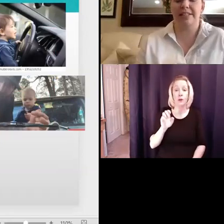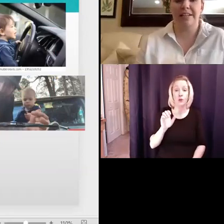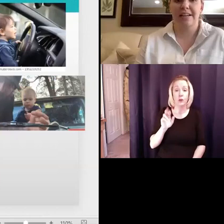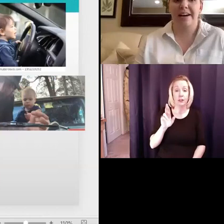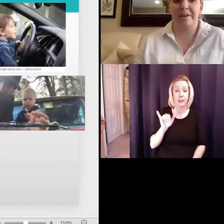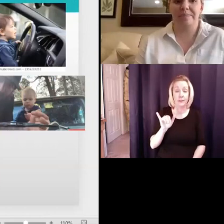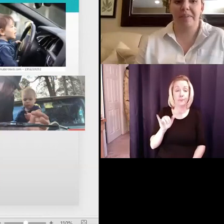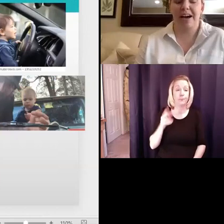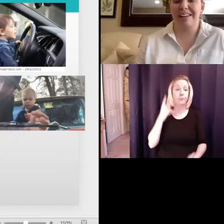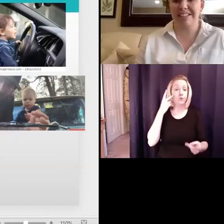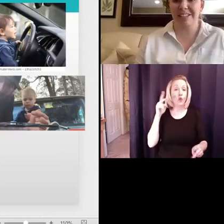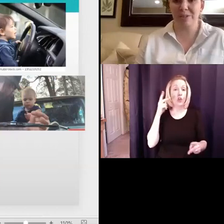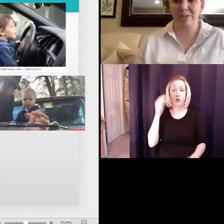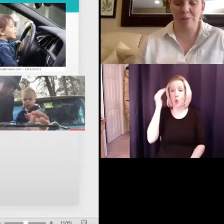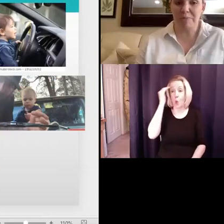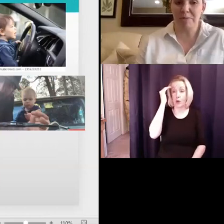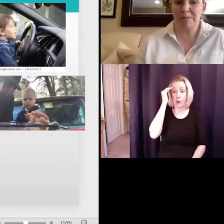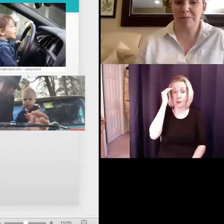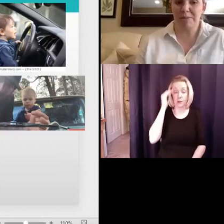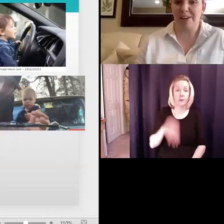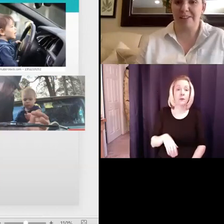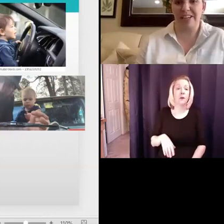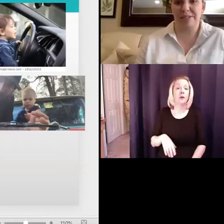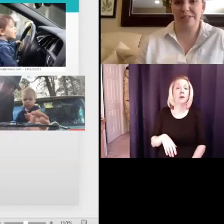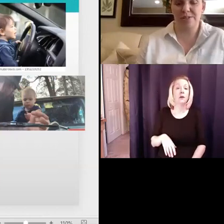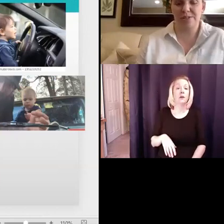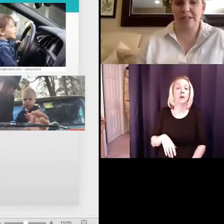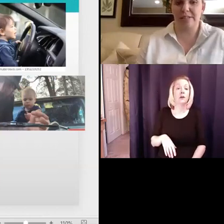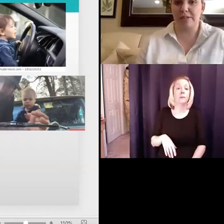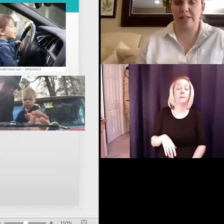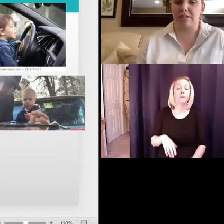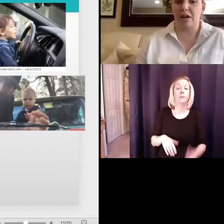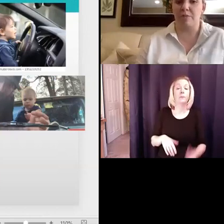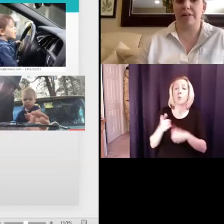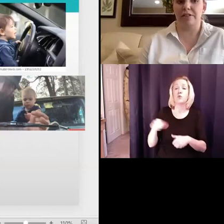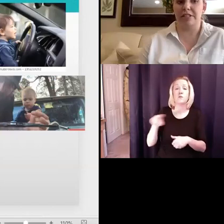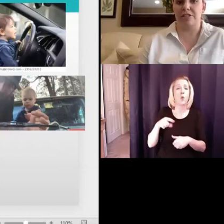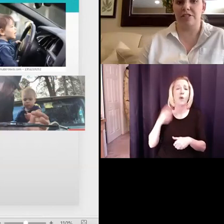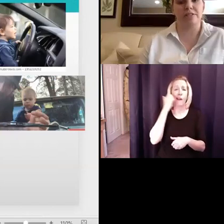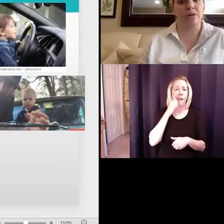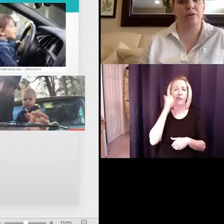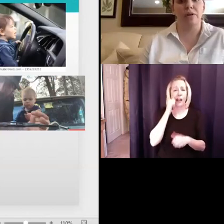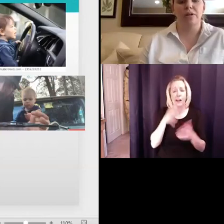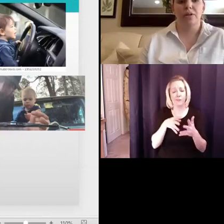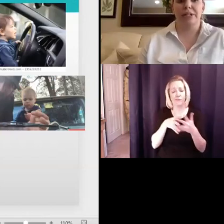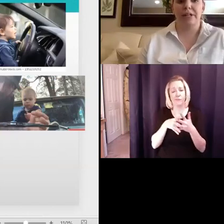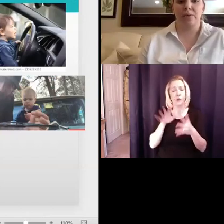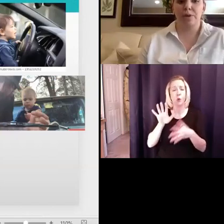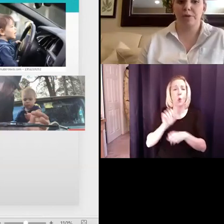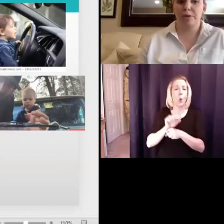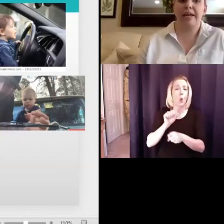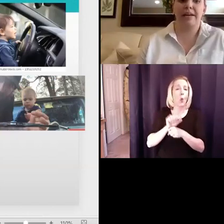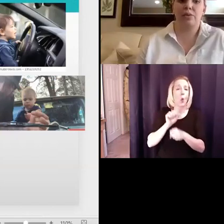awareness. Honestly, we all probably do this all day. We just don't explicitly talk about it or teach it. So working